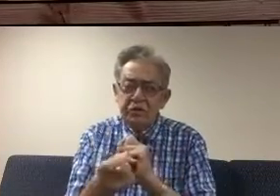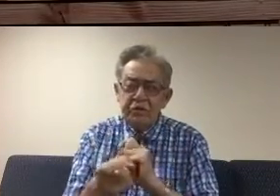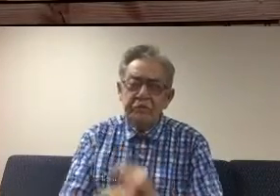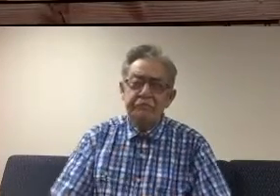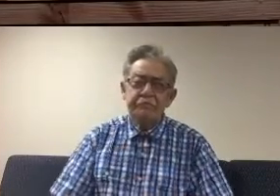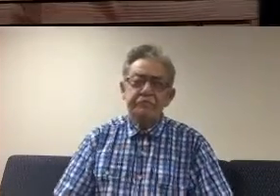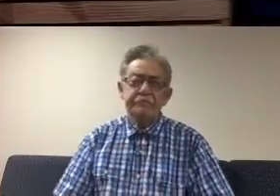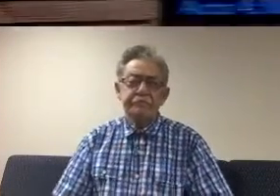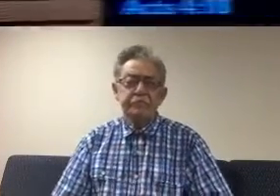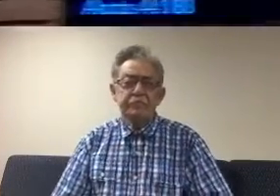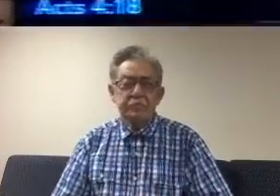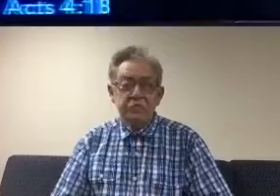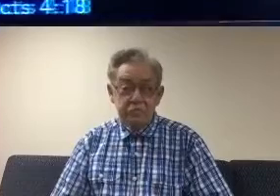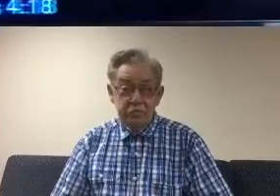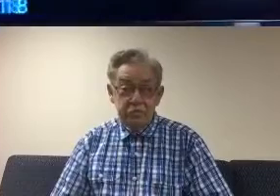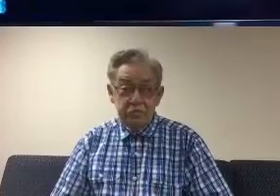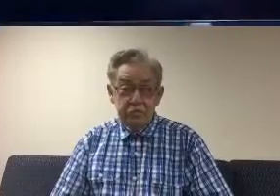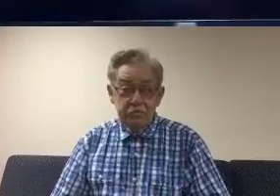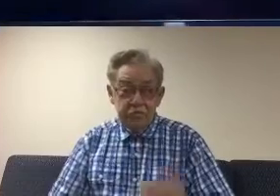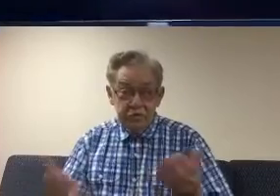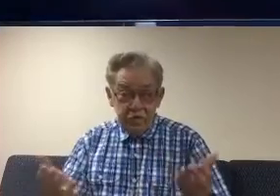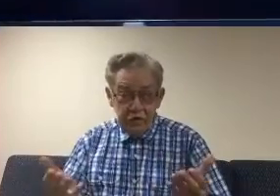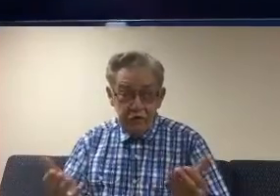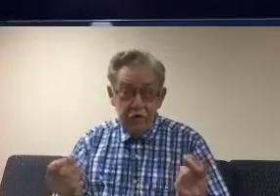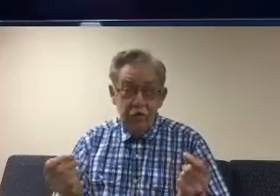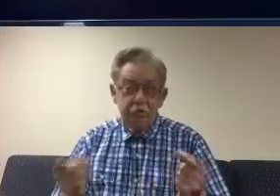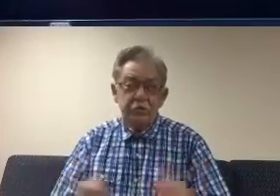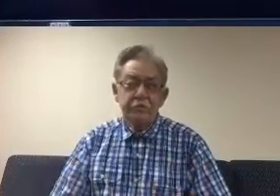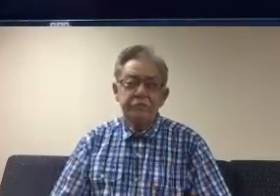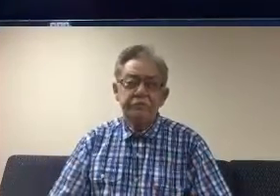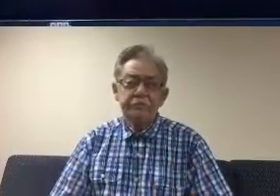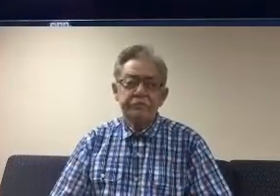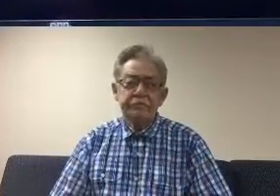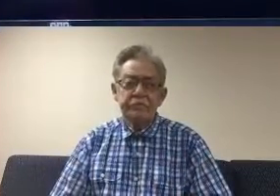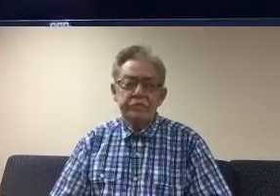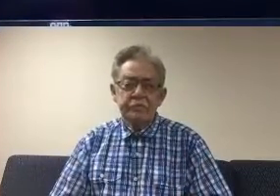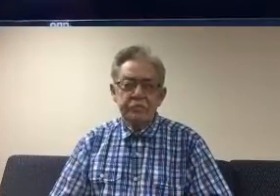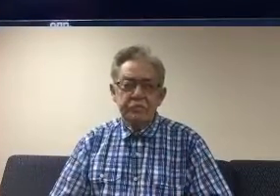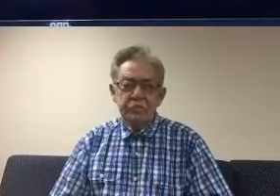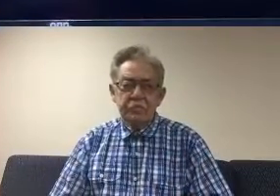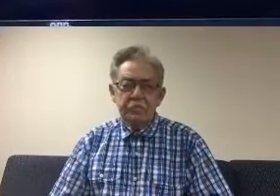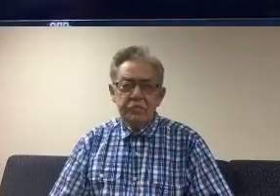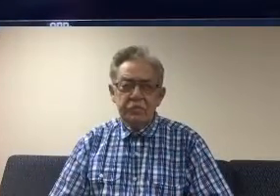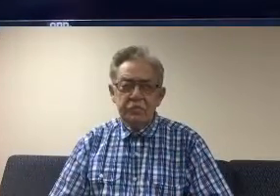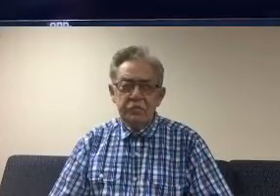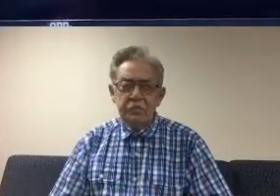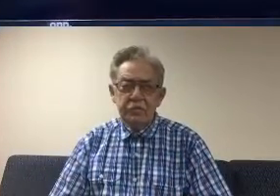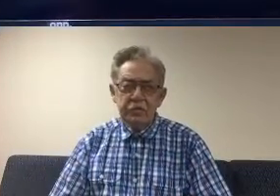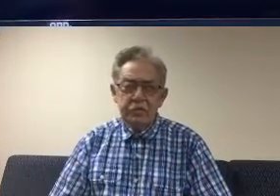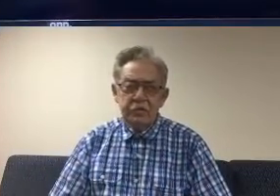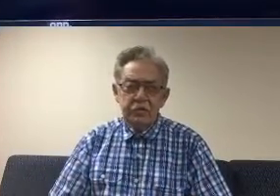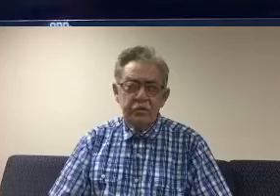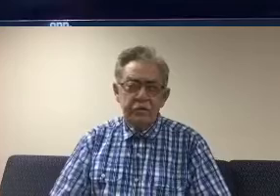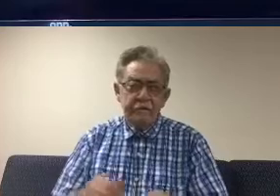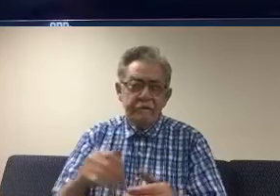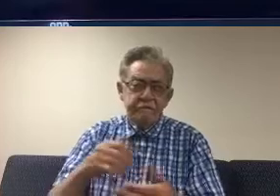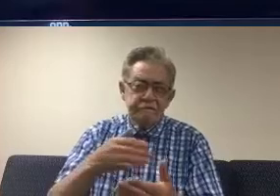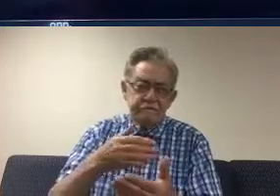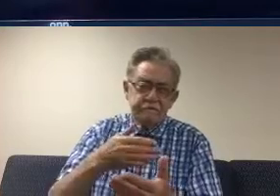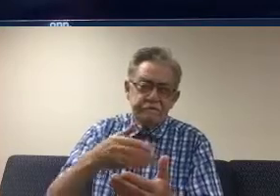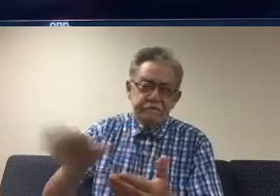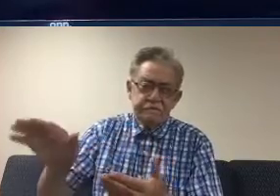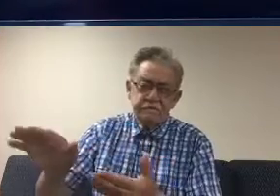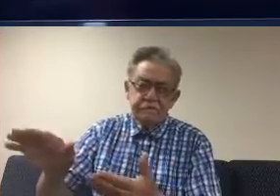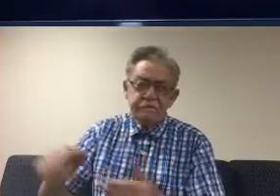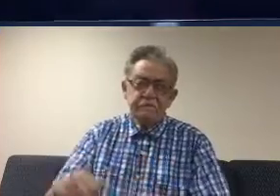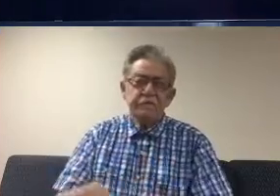So, verse 18, they called them back in, and they just charged them not to speak or teach at all in the name